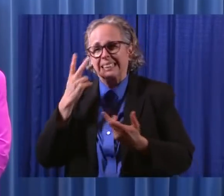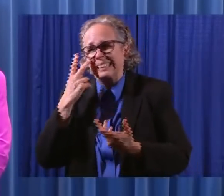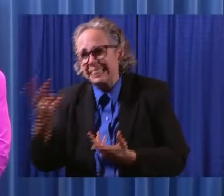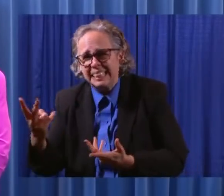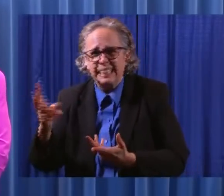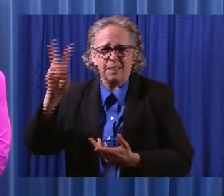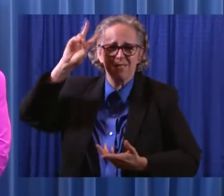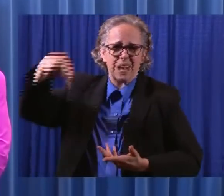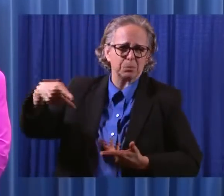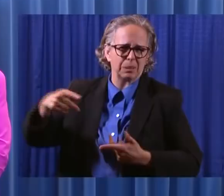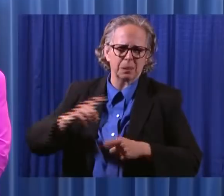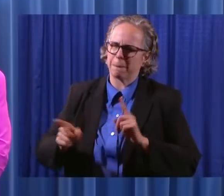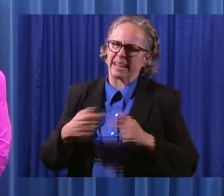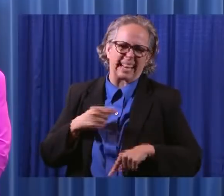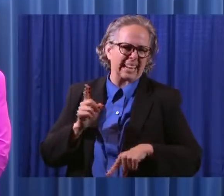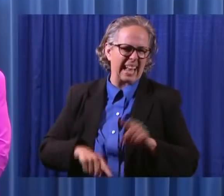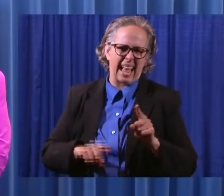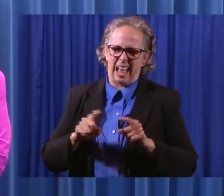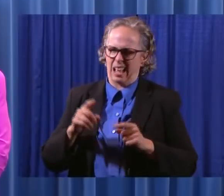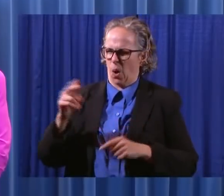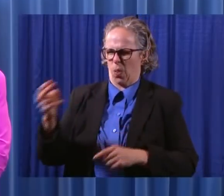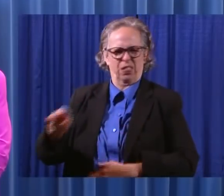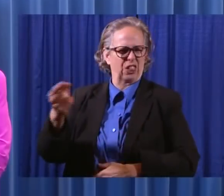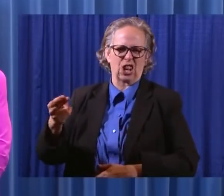but Fran, I think this is the best thing to do.